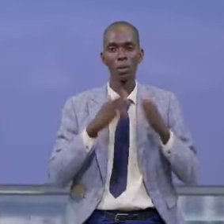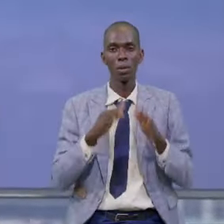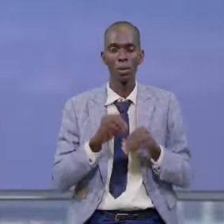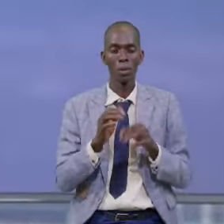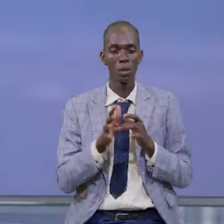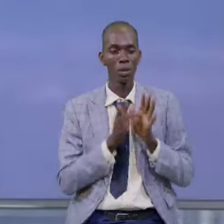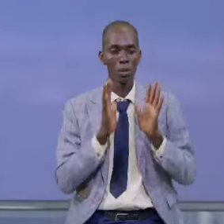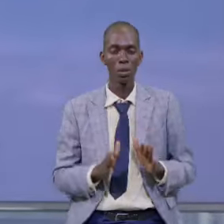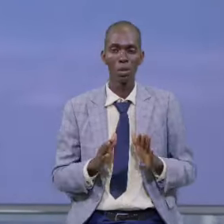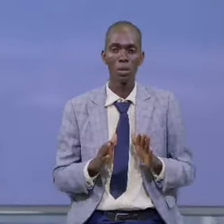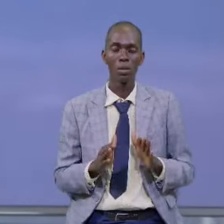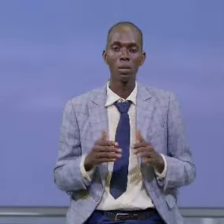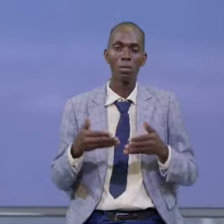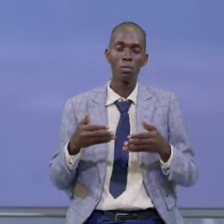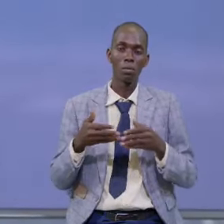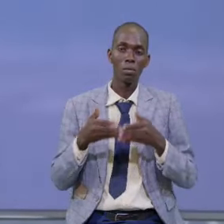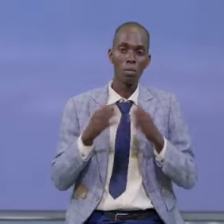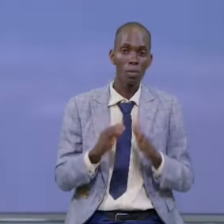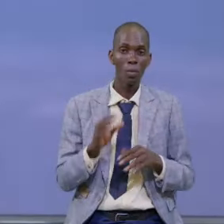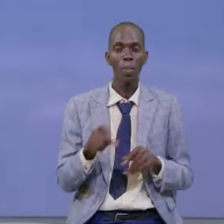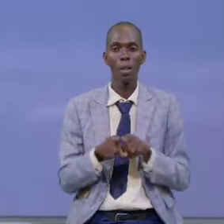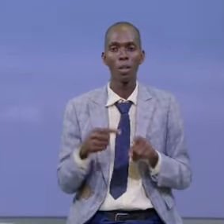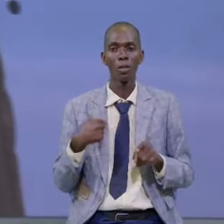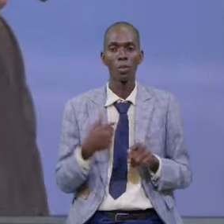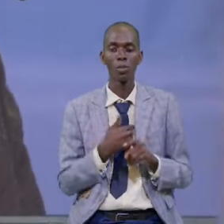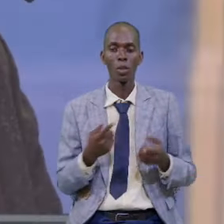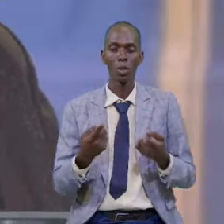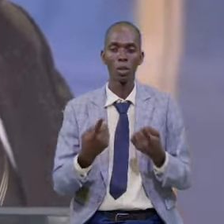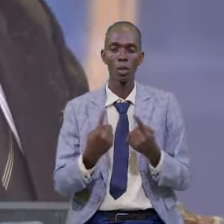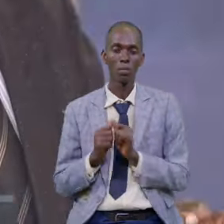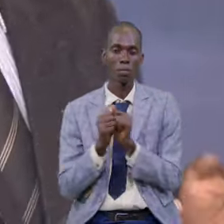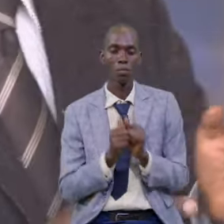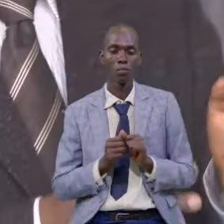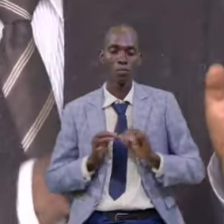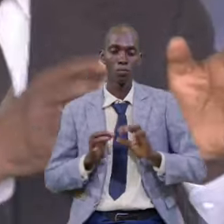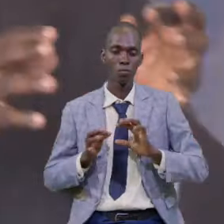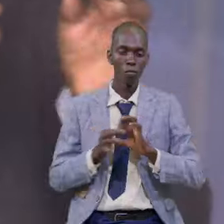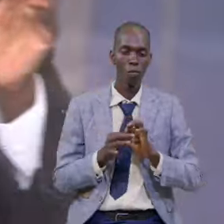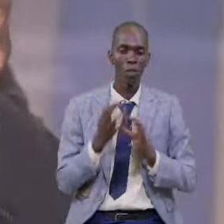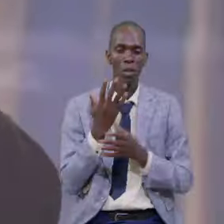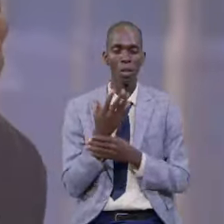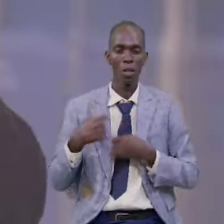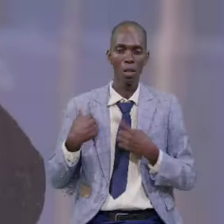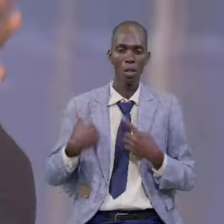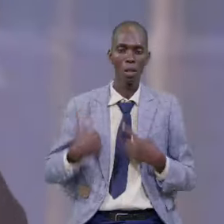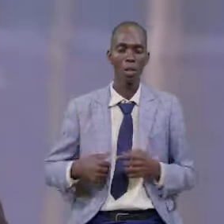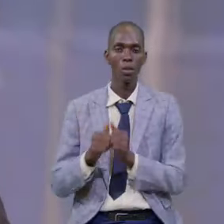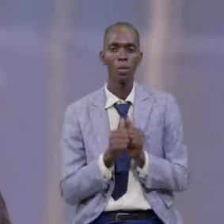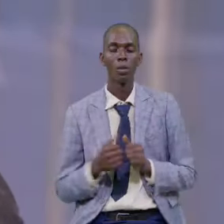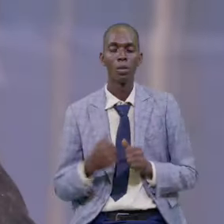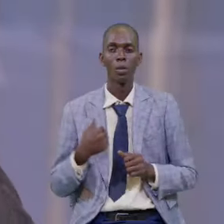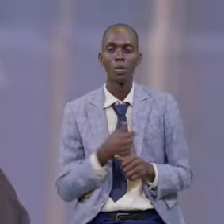we join hands together, hearts together, and we follow the same